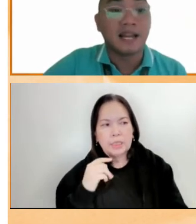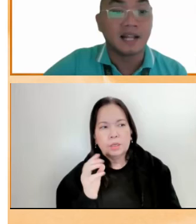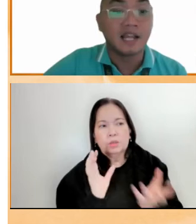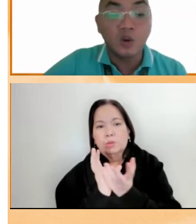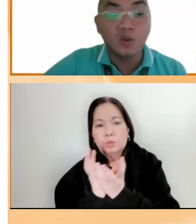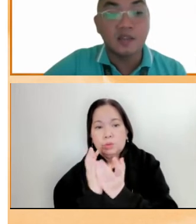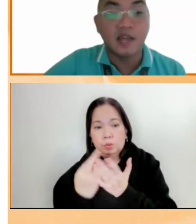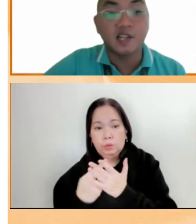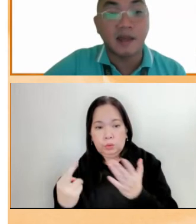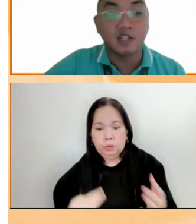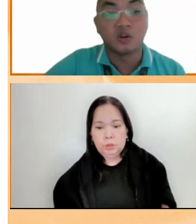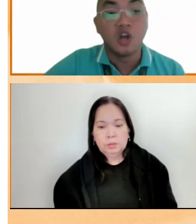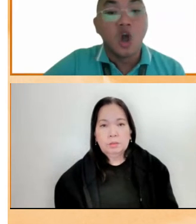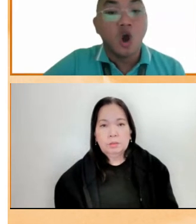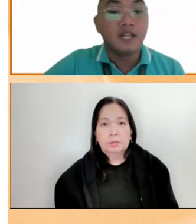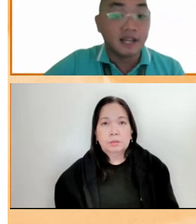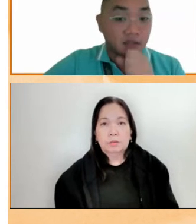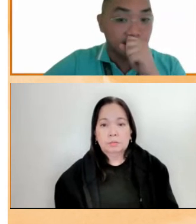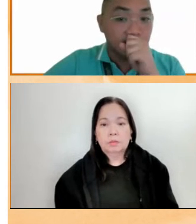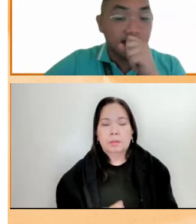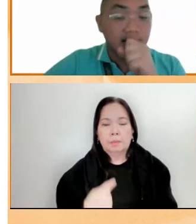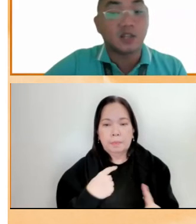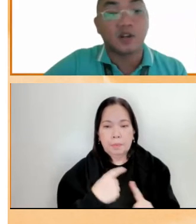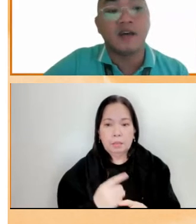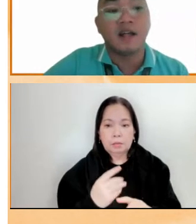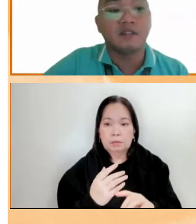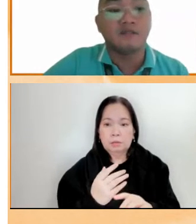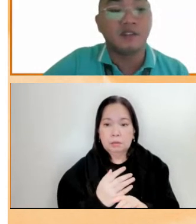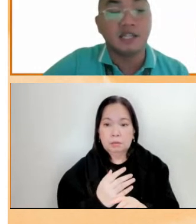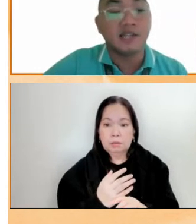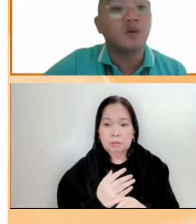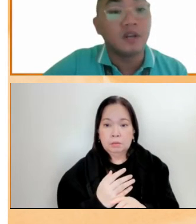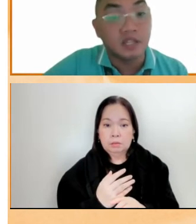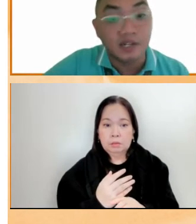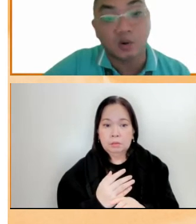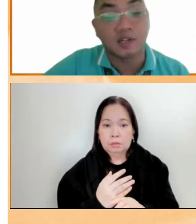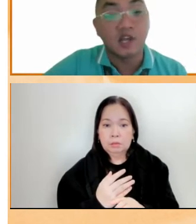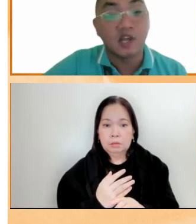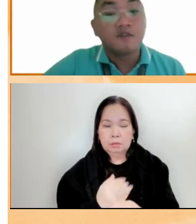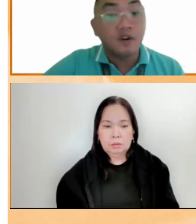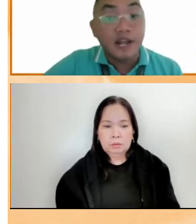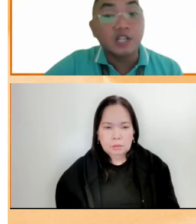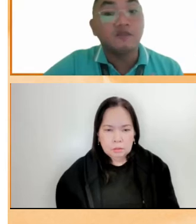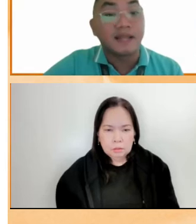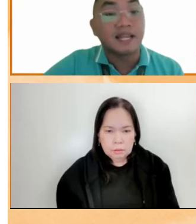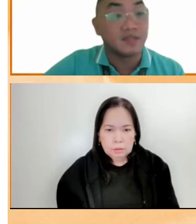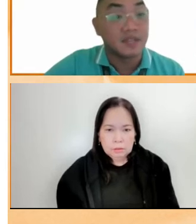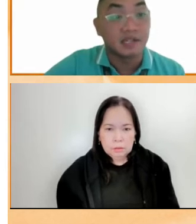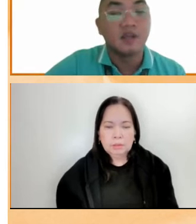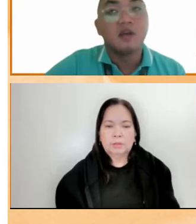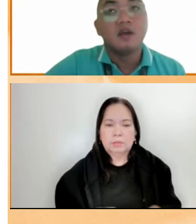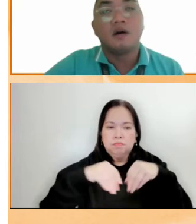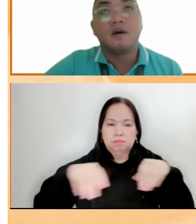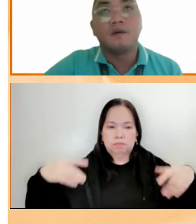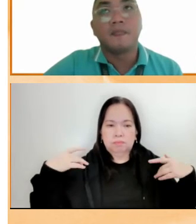mental health, including the expansion of the linked networks of health facilities and community resources for a range of mental health